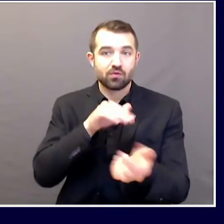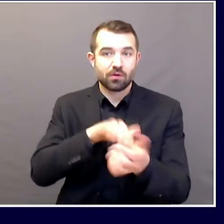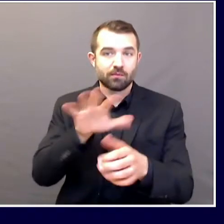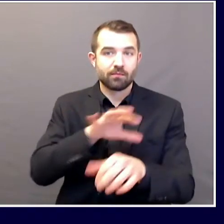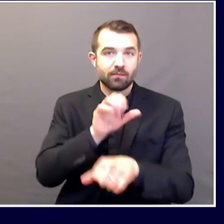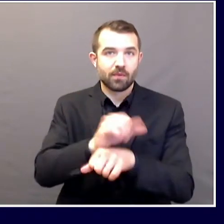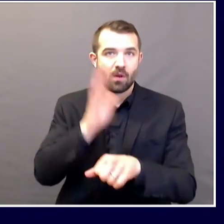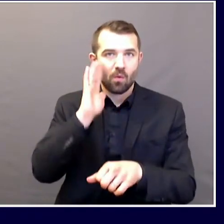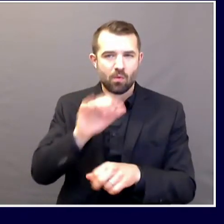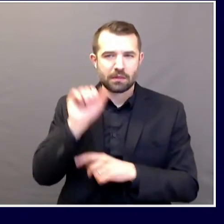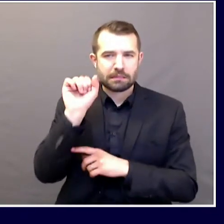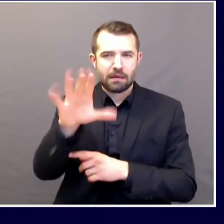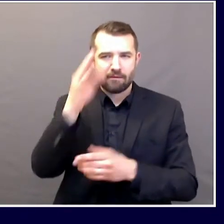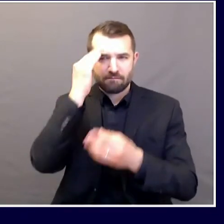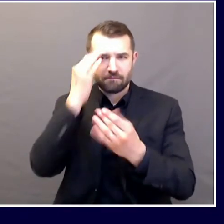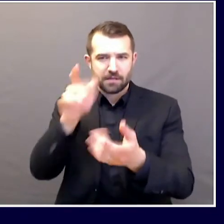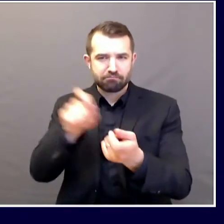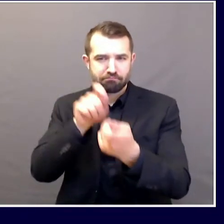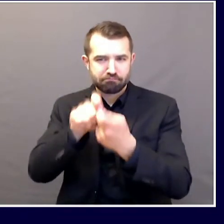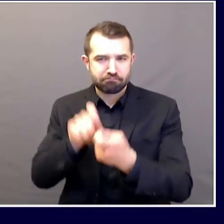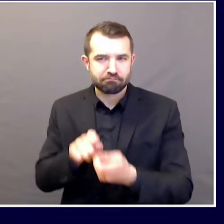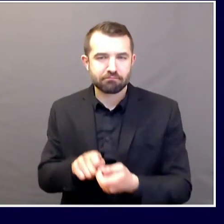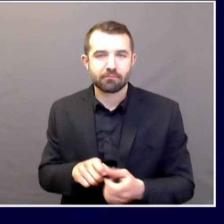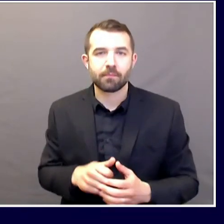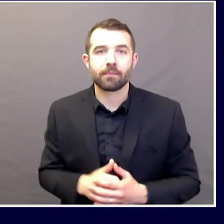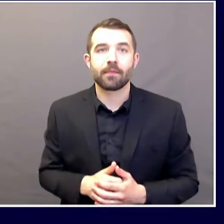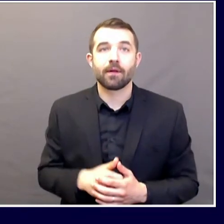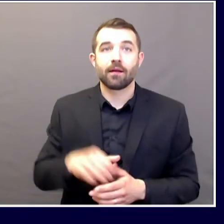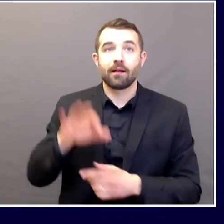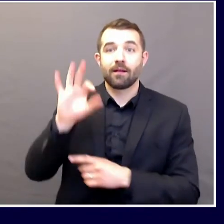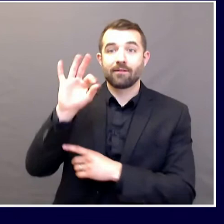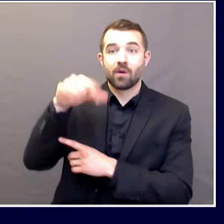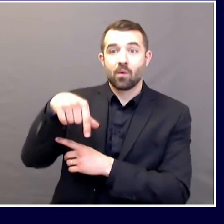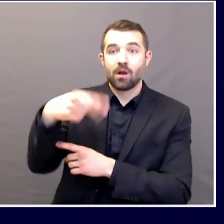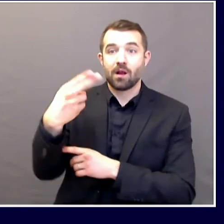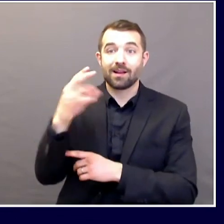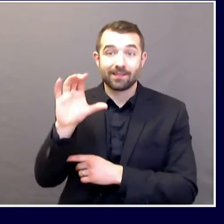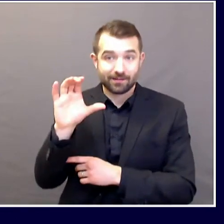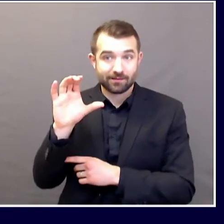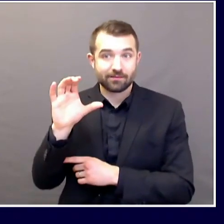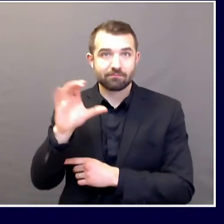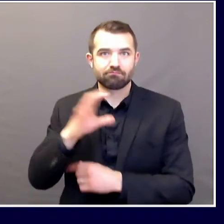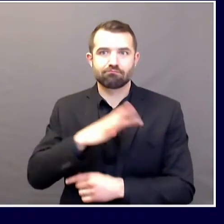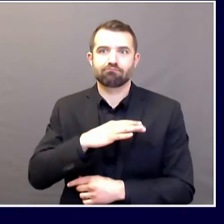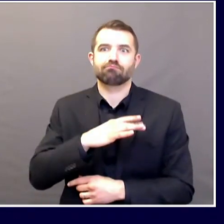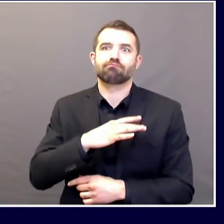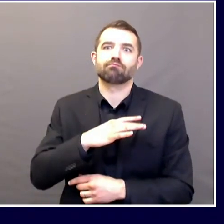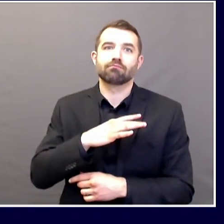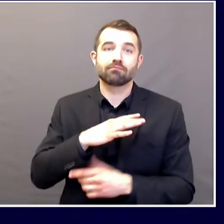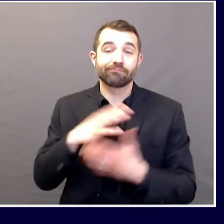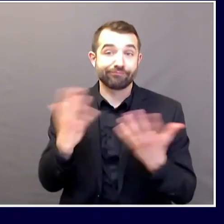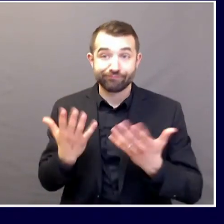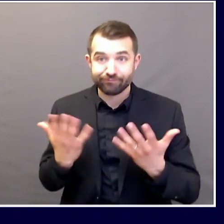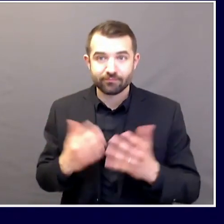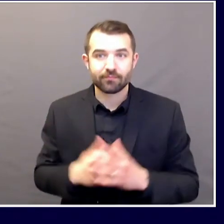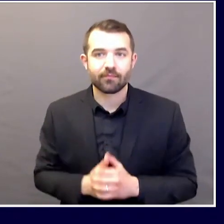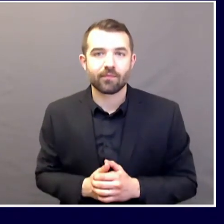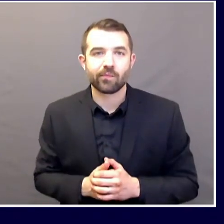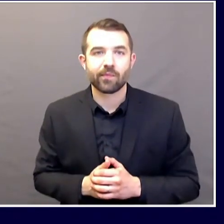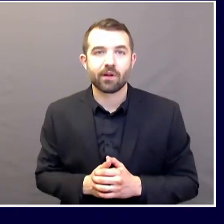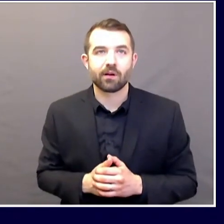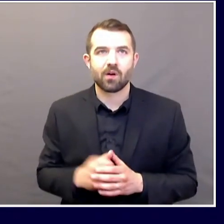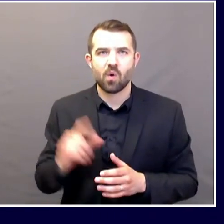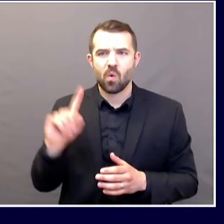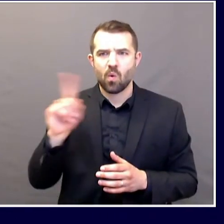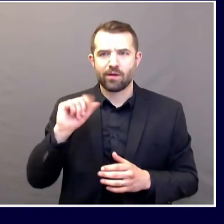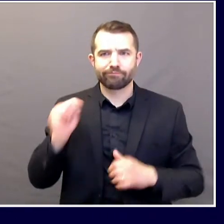of the benefits of FQHCs is that they are located in areas of need. For many Maine residents, the